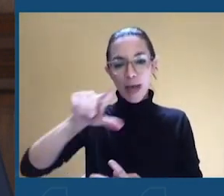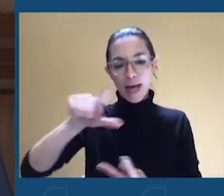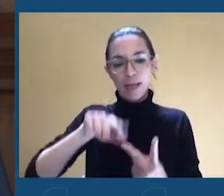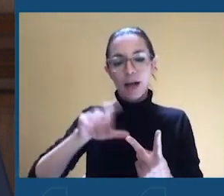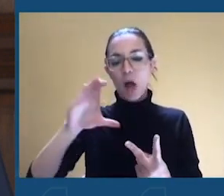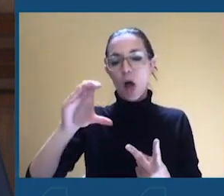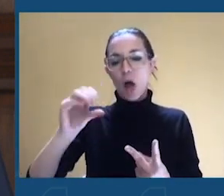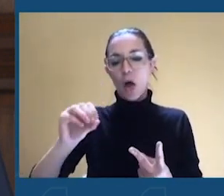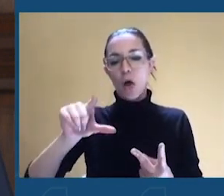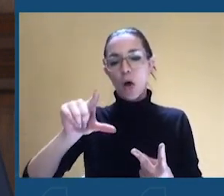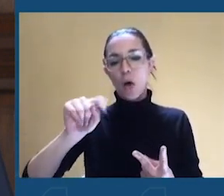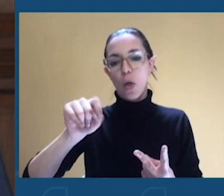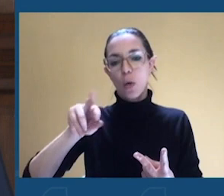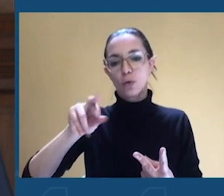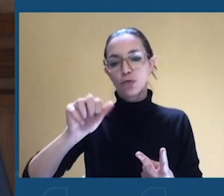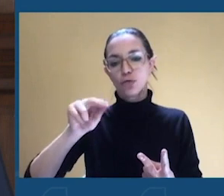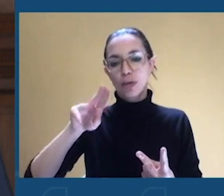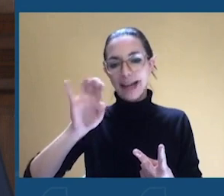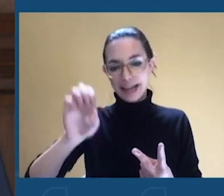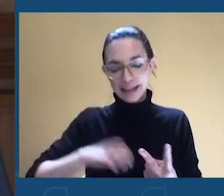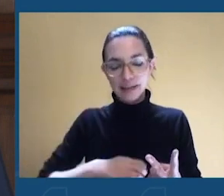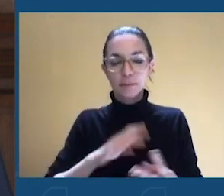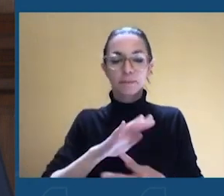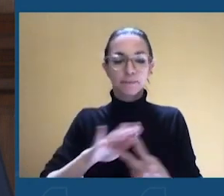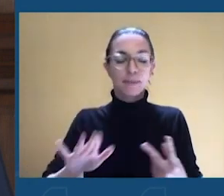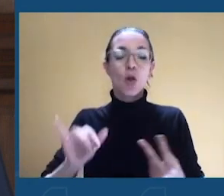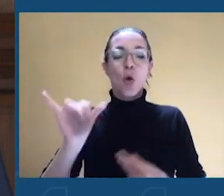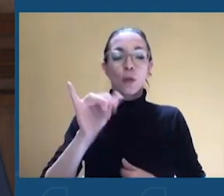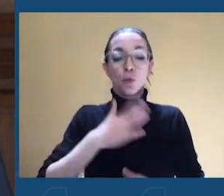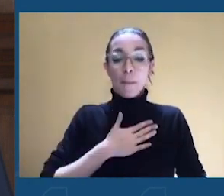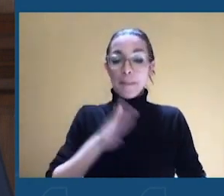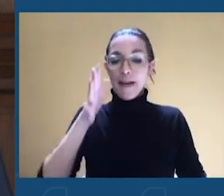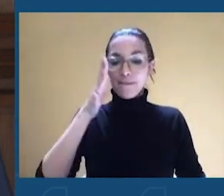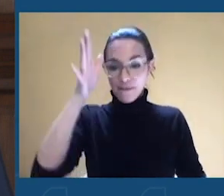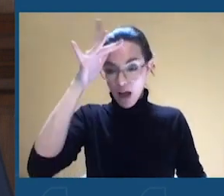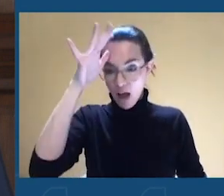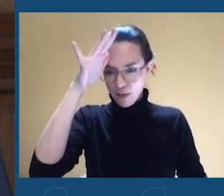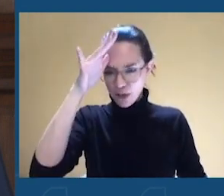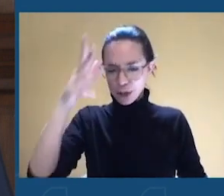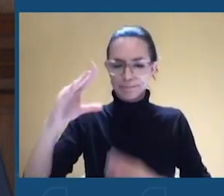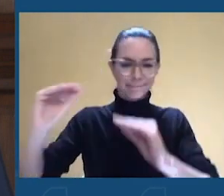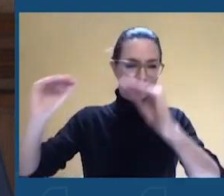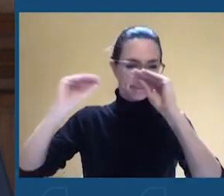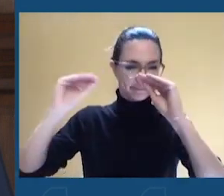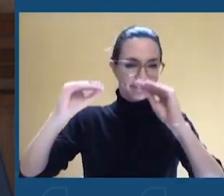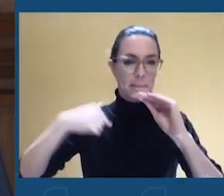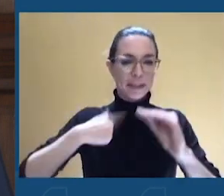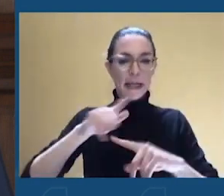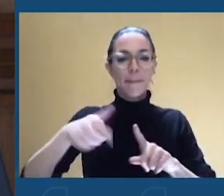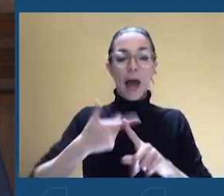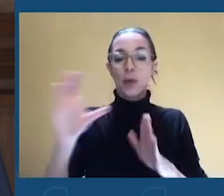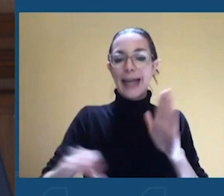My father, for talking to me about character every day growing up.